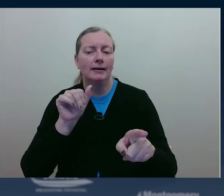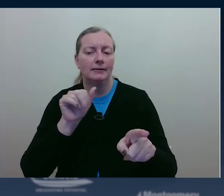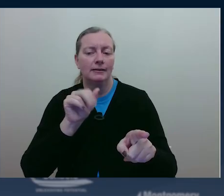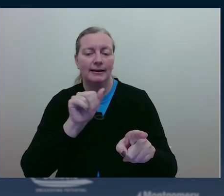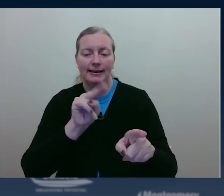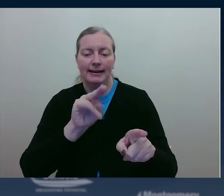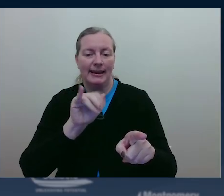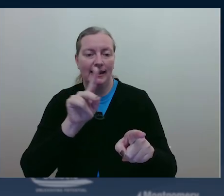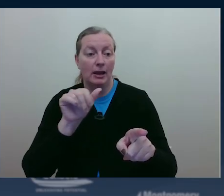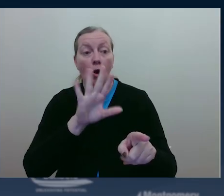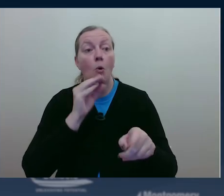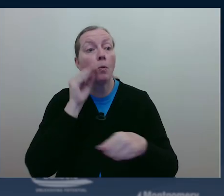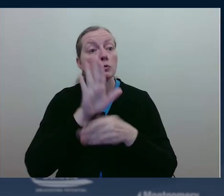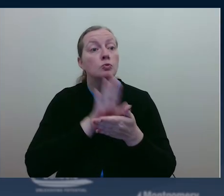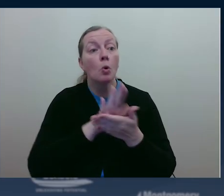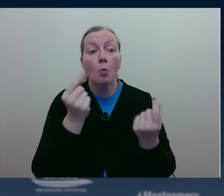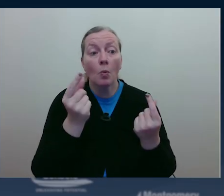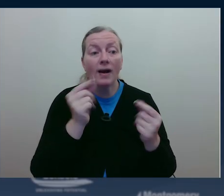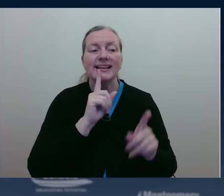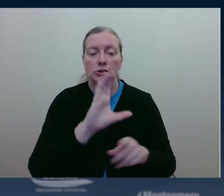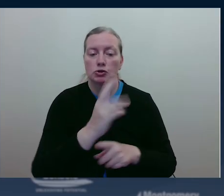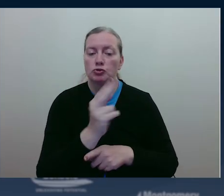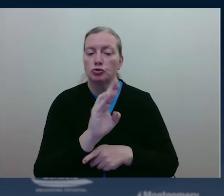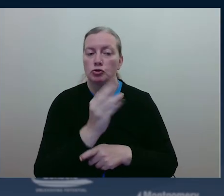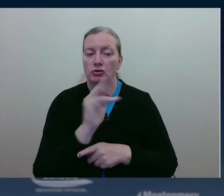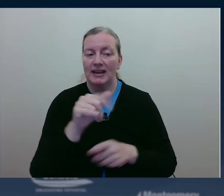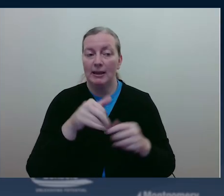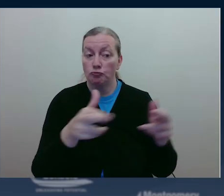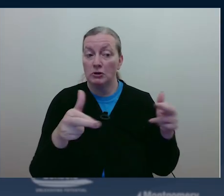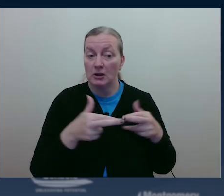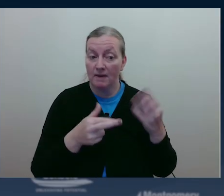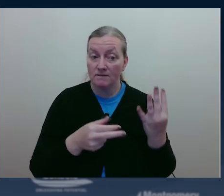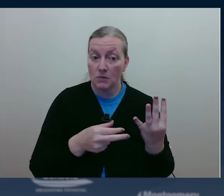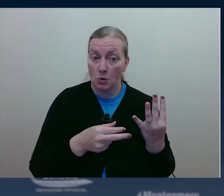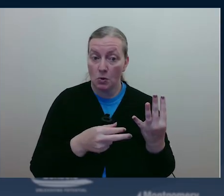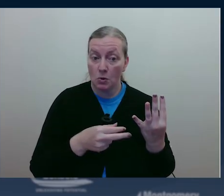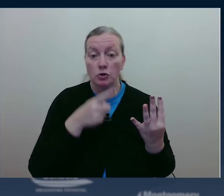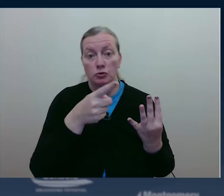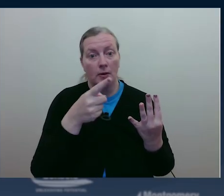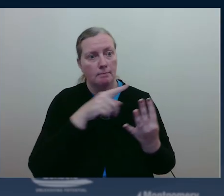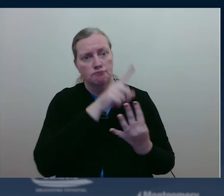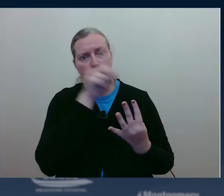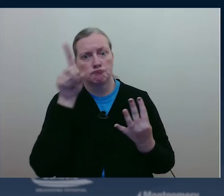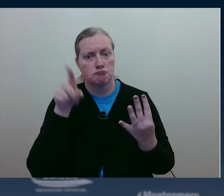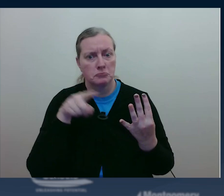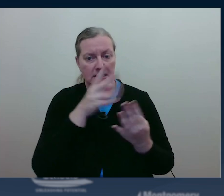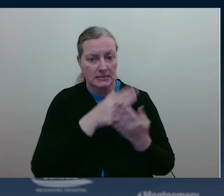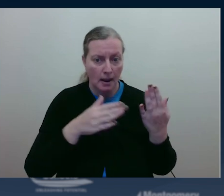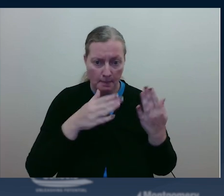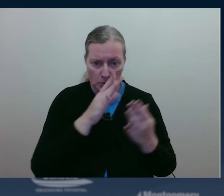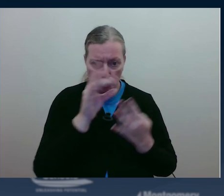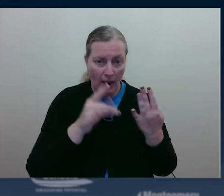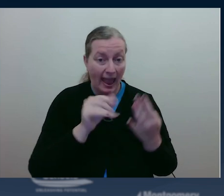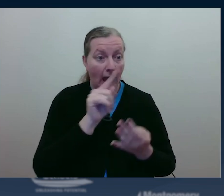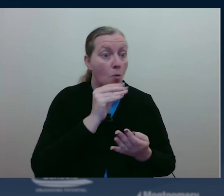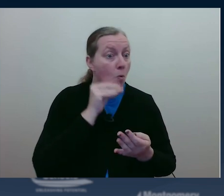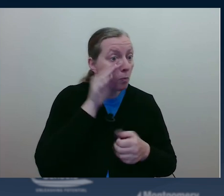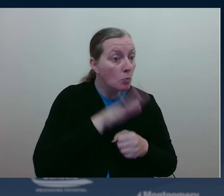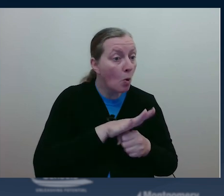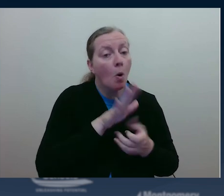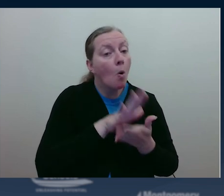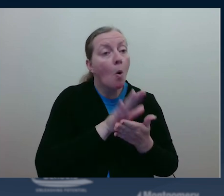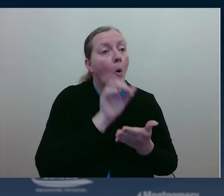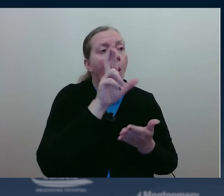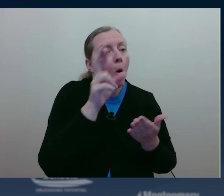In Region 4, she has an abundance of choices, some at her home school and others within a reasonable distance. At Churchill, Anita